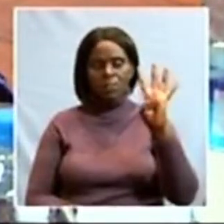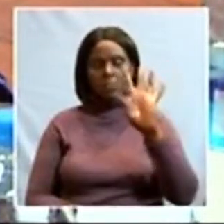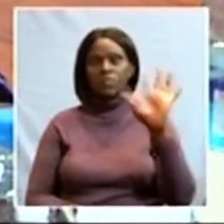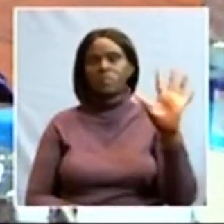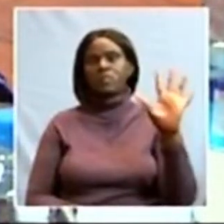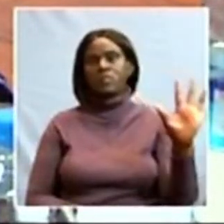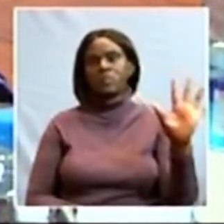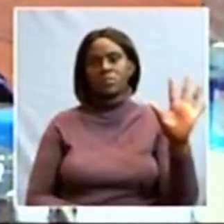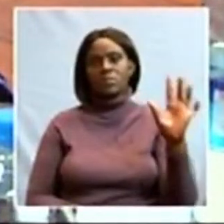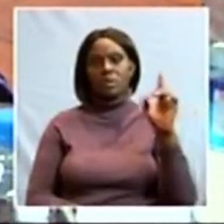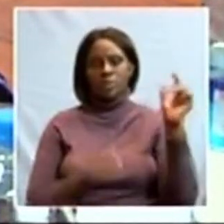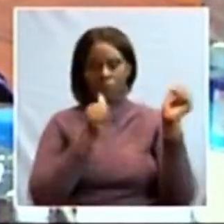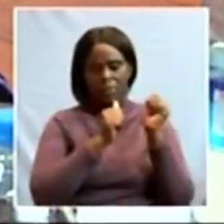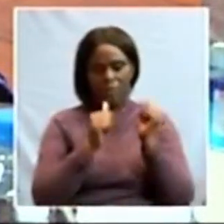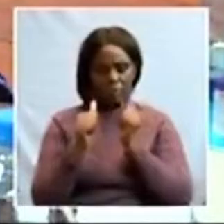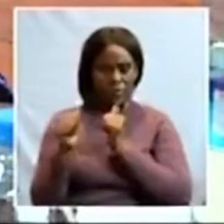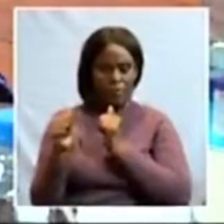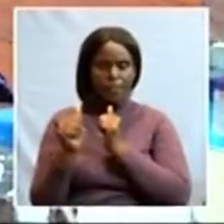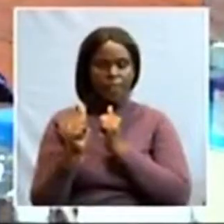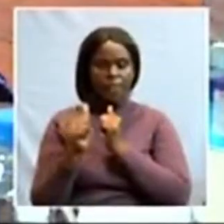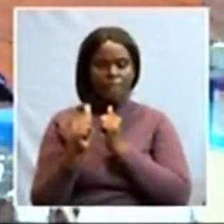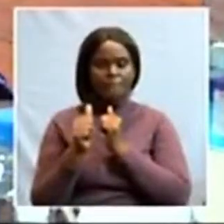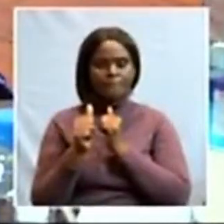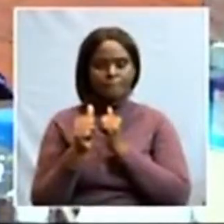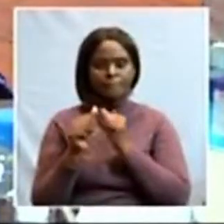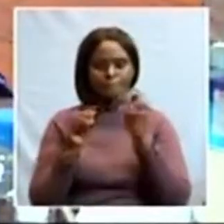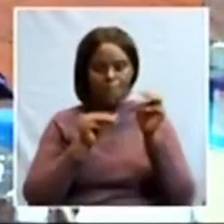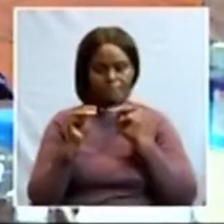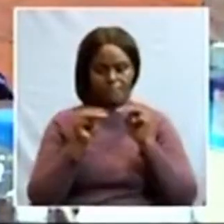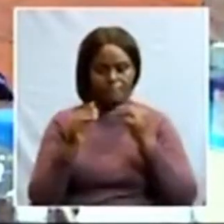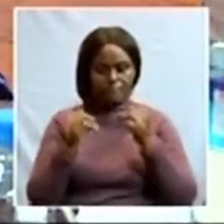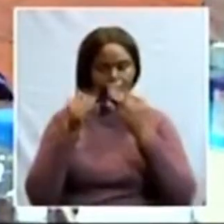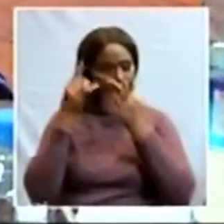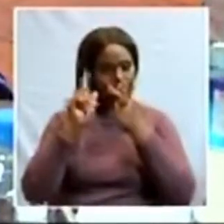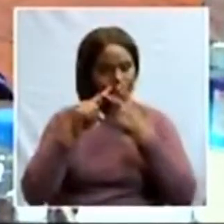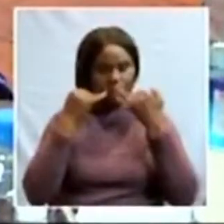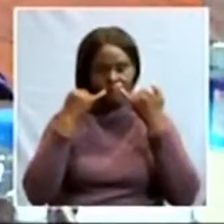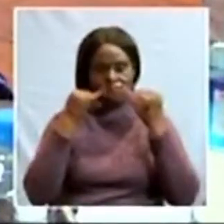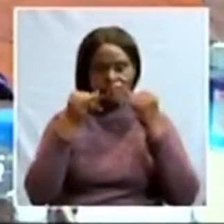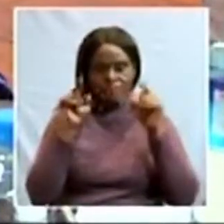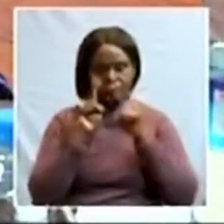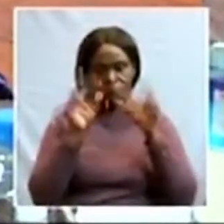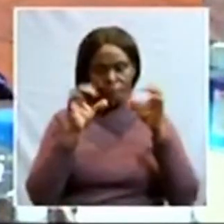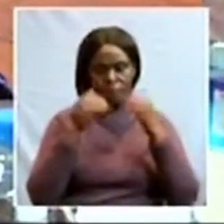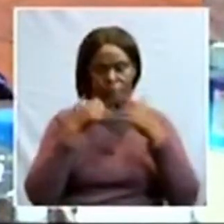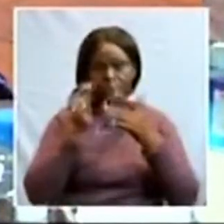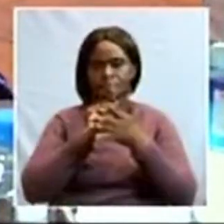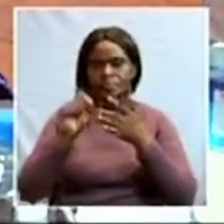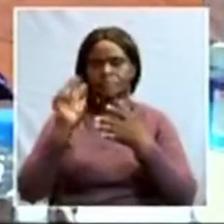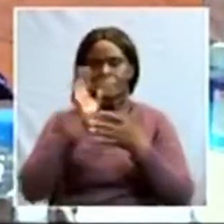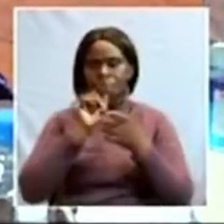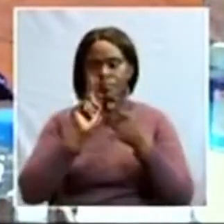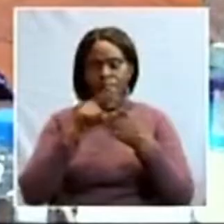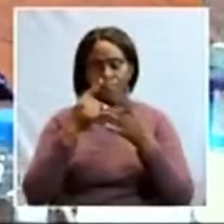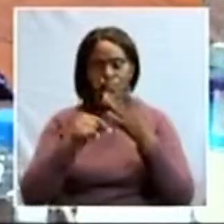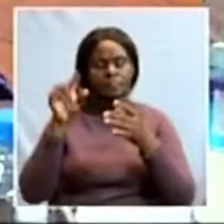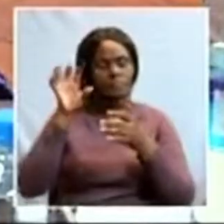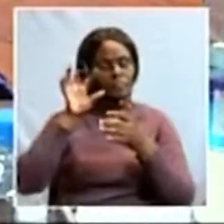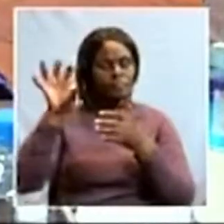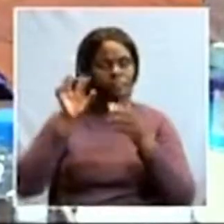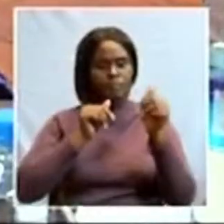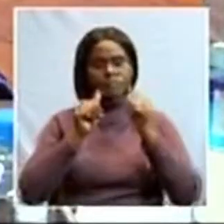819455. Action taken. Management wishes to state that the council has written to the